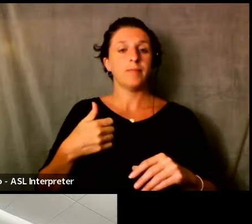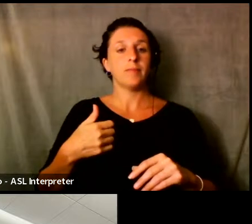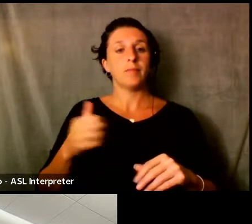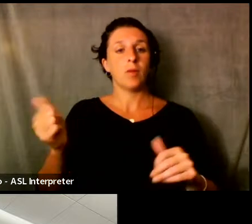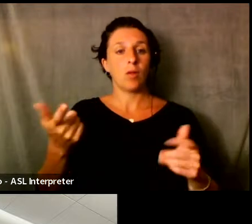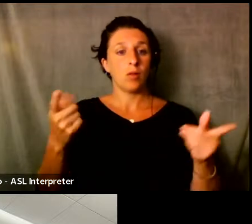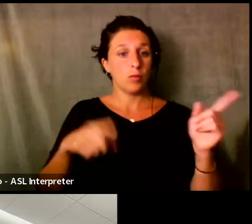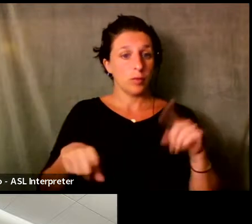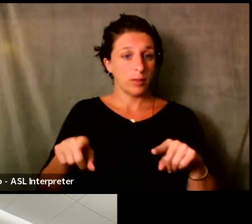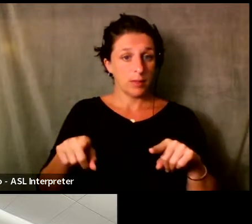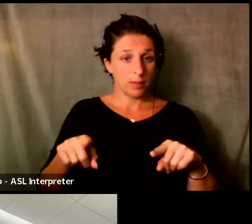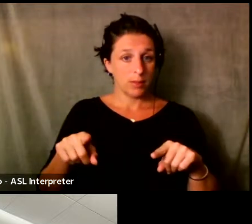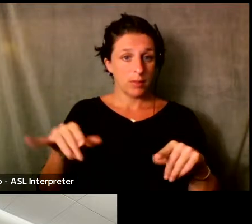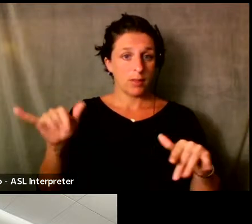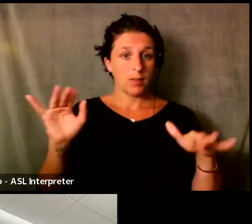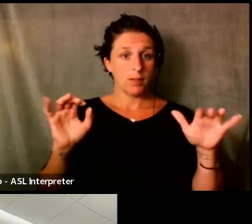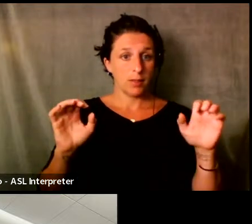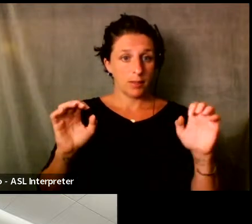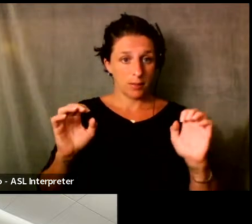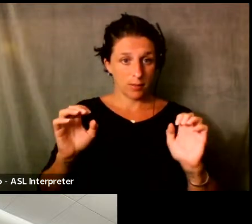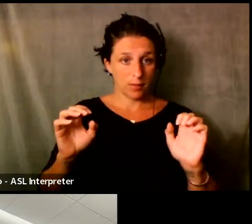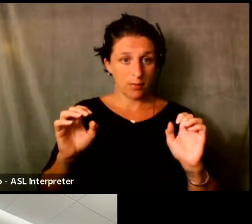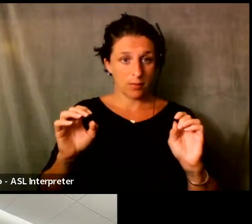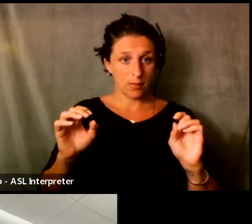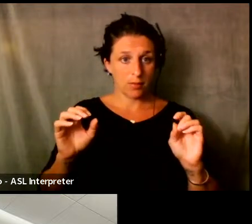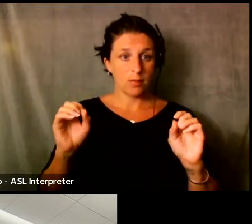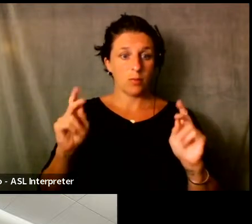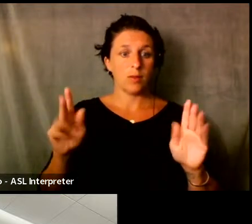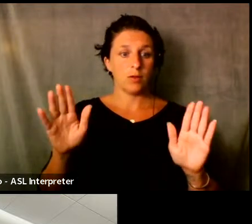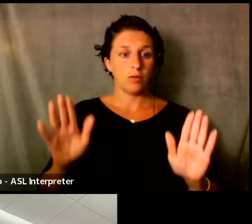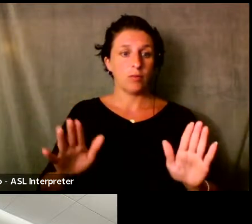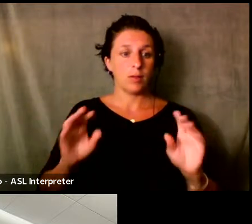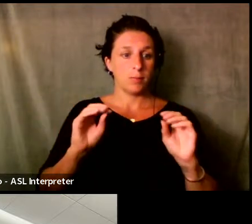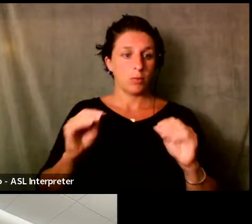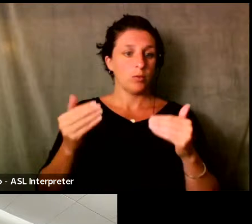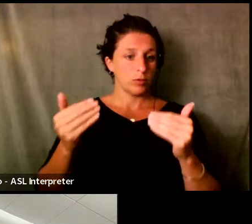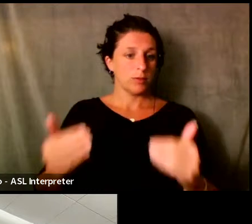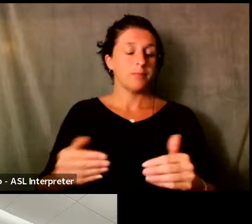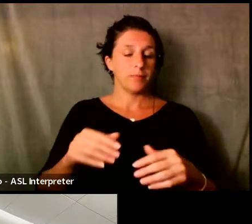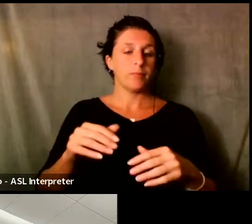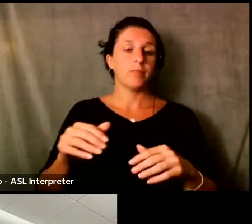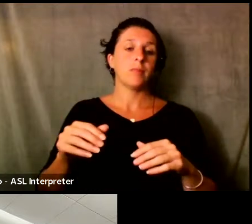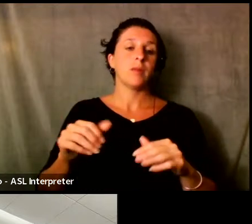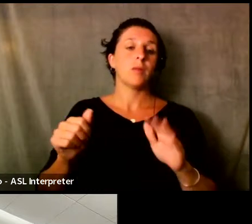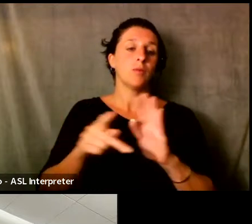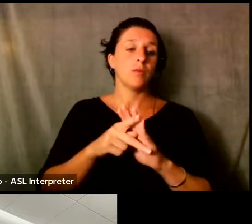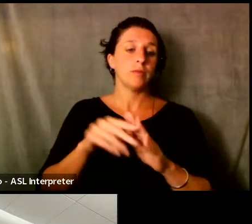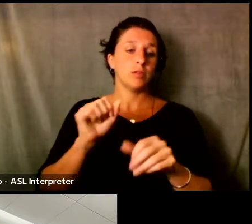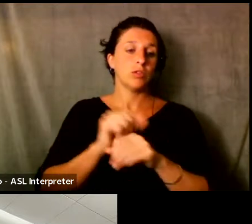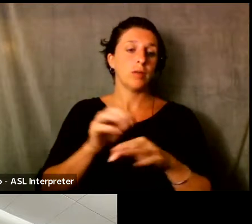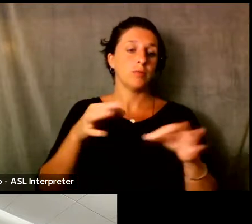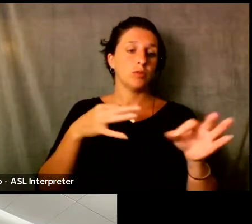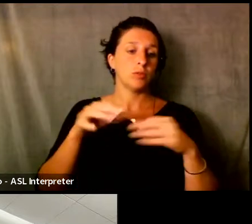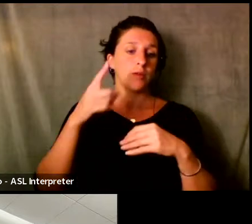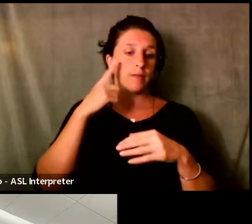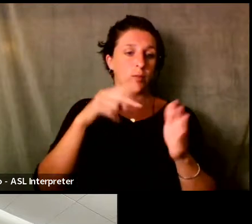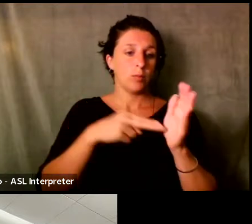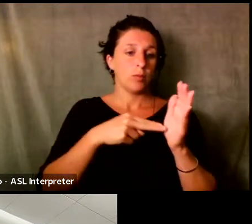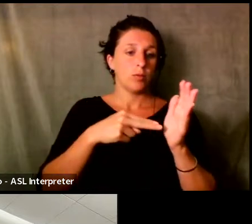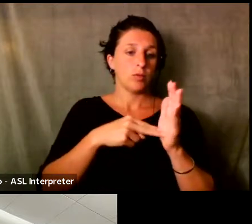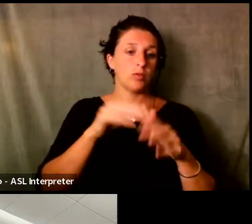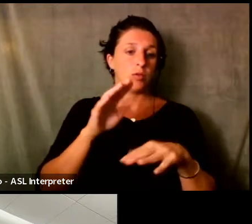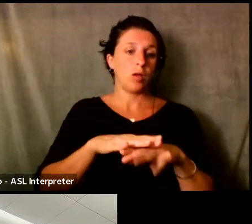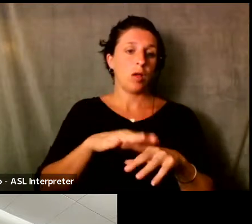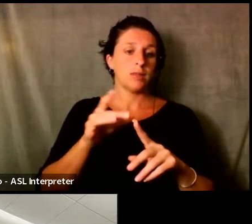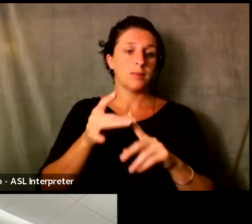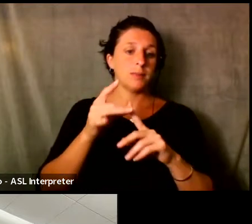in favor? Aye. Aye. Okay, great. Motion carries. Approval of the job description for the nurse on special